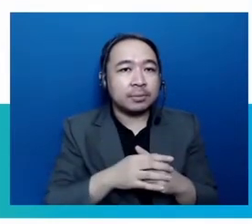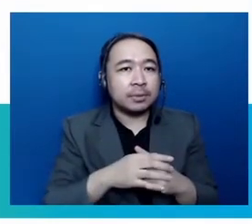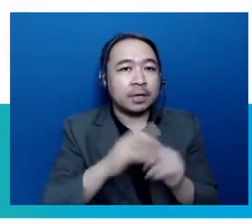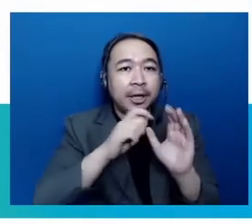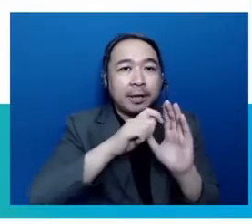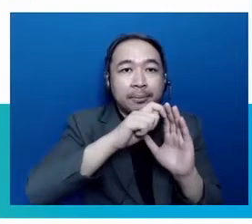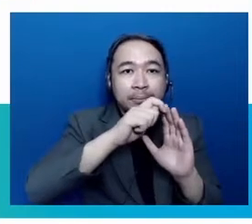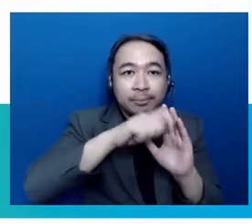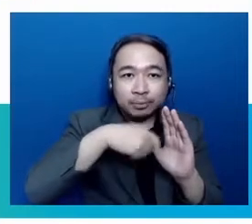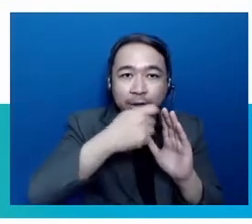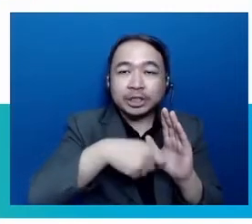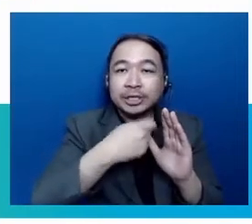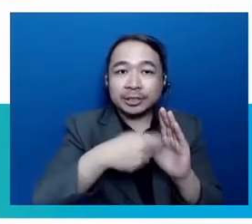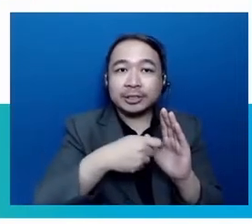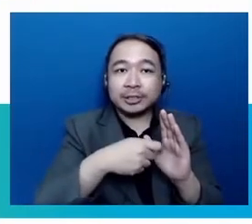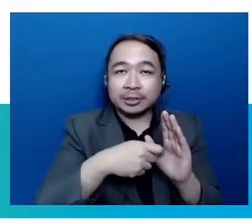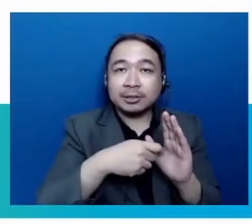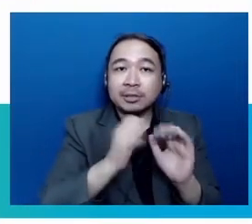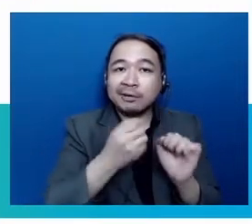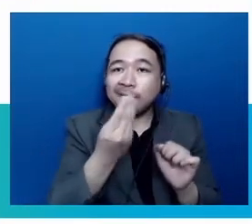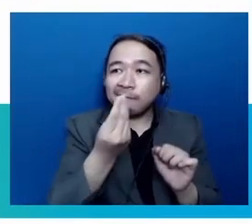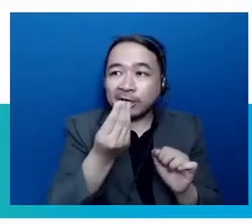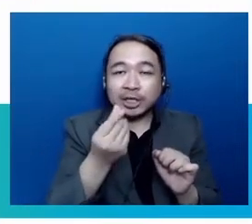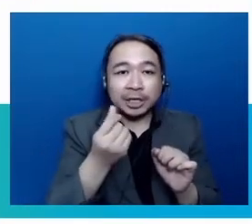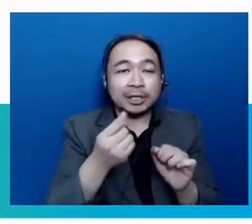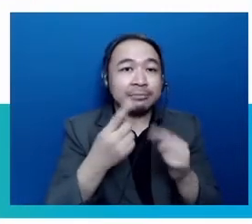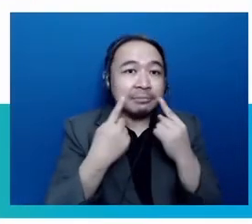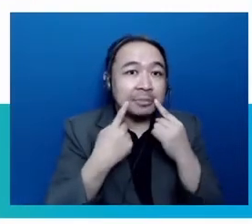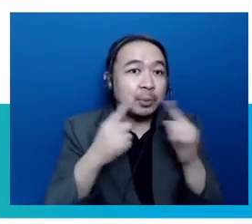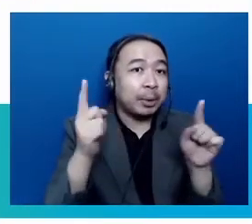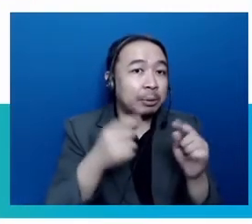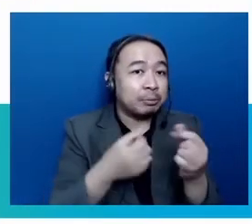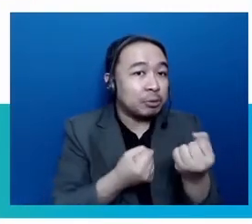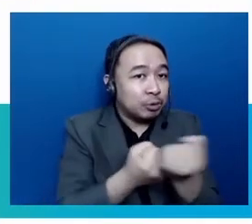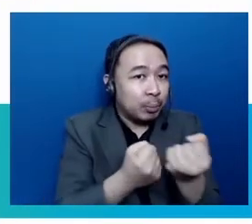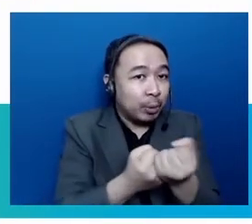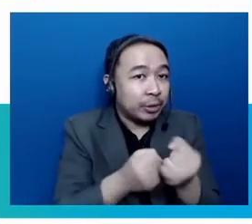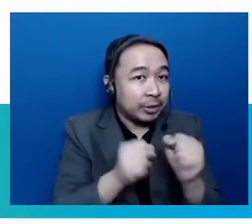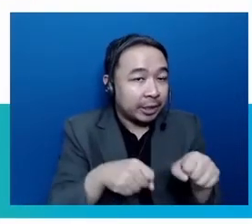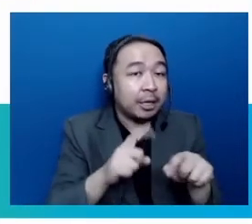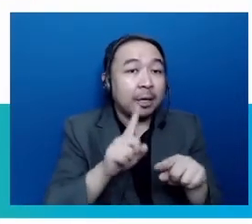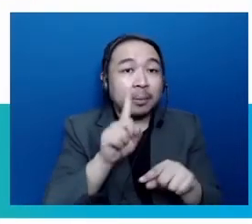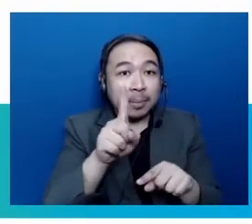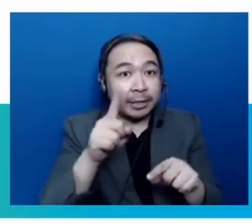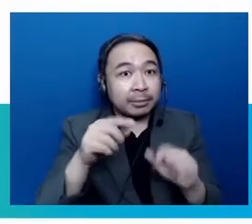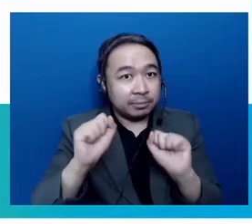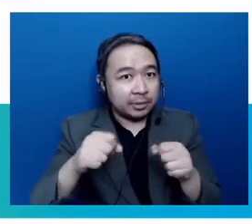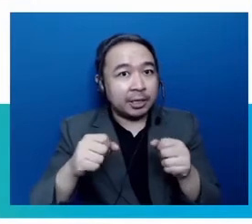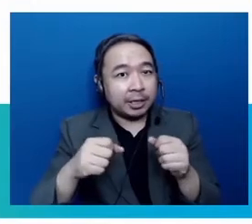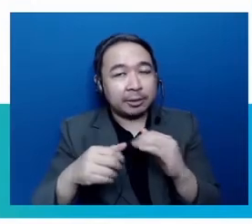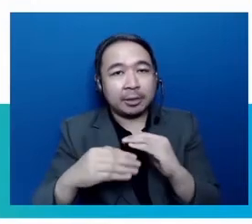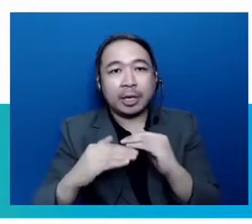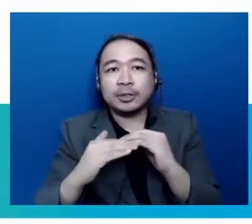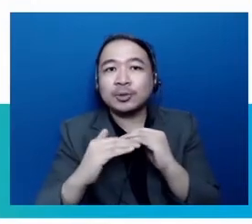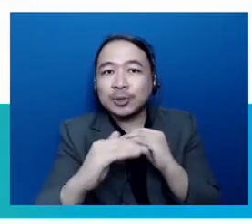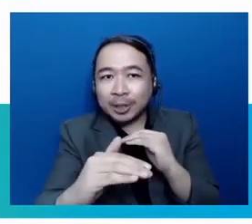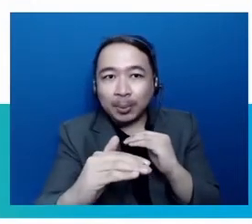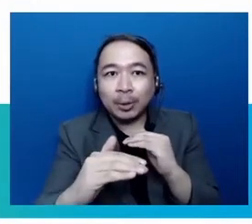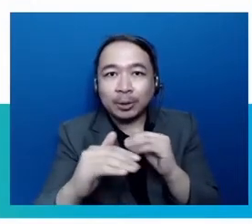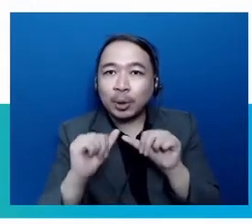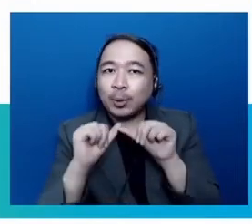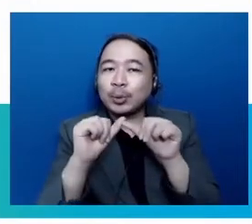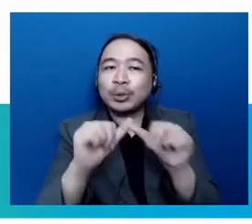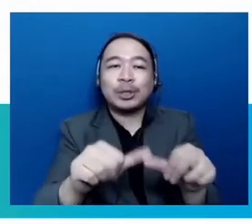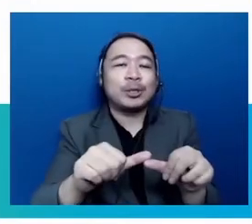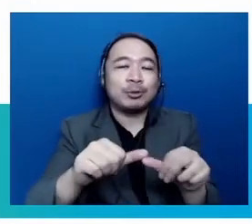only economically or financially viable, but that they also, in the longer term, that they're actually sustainable and also